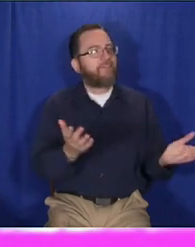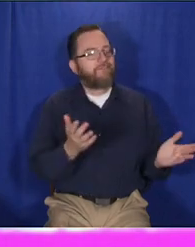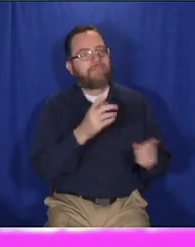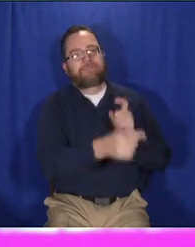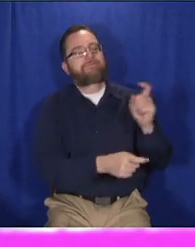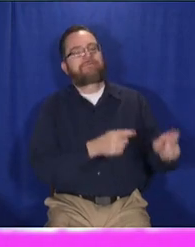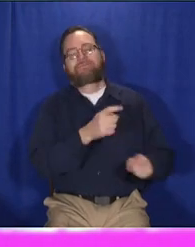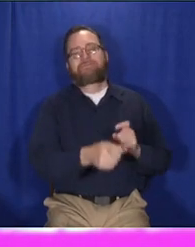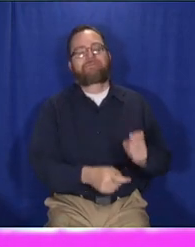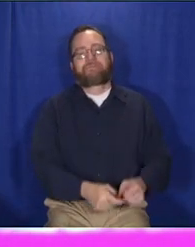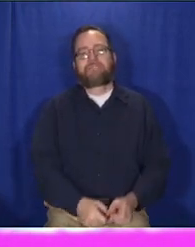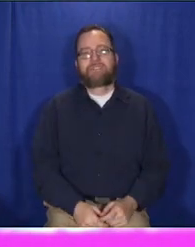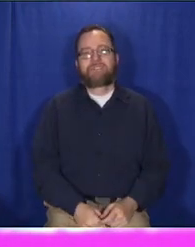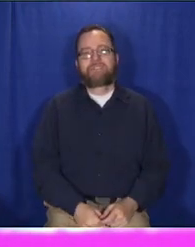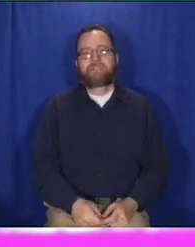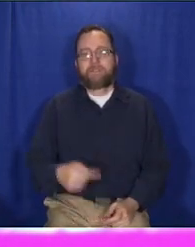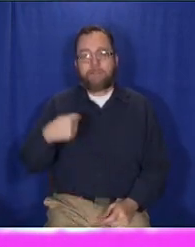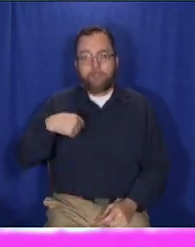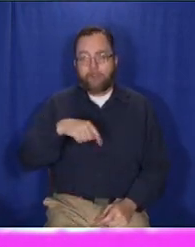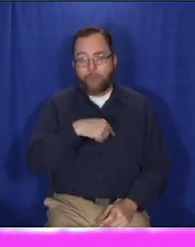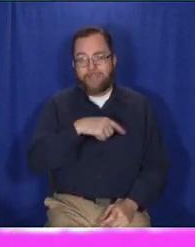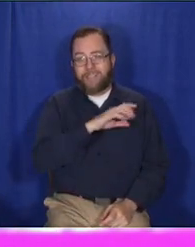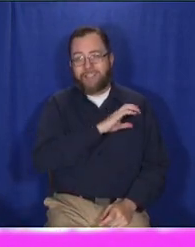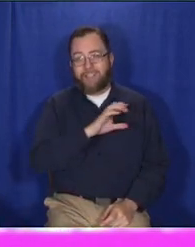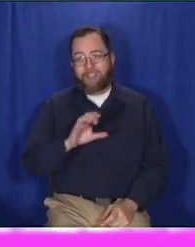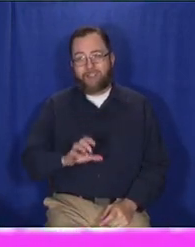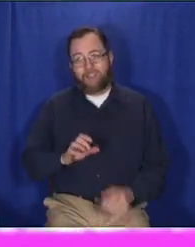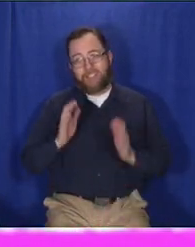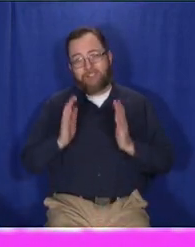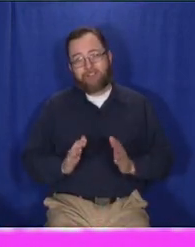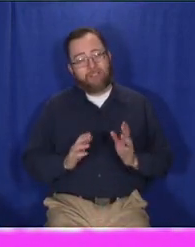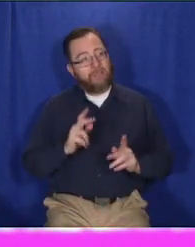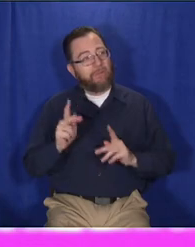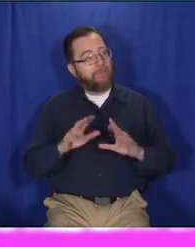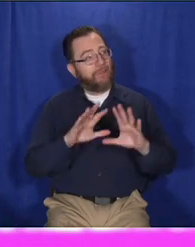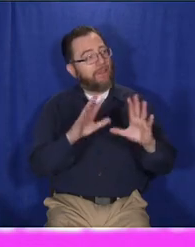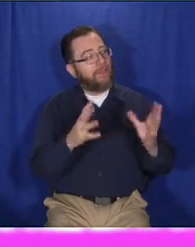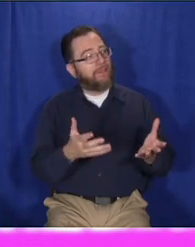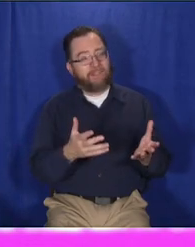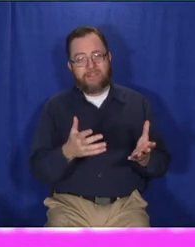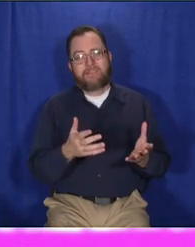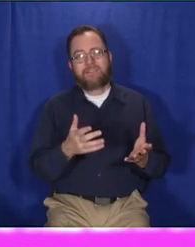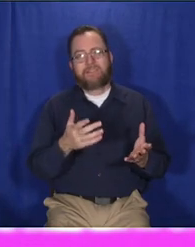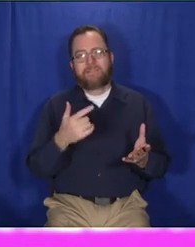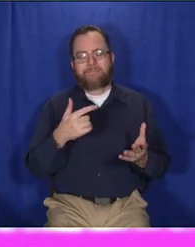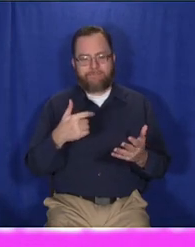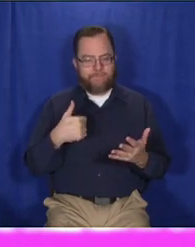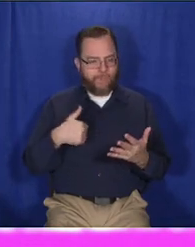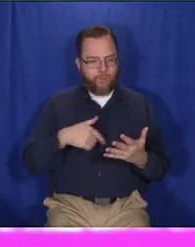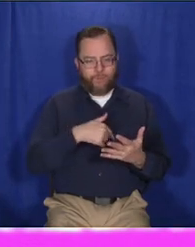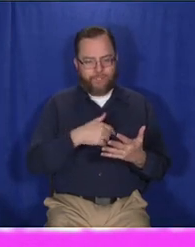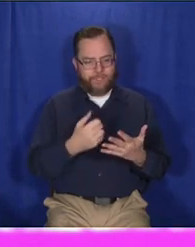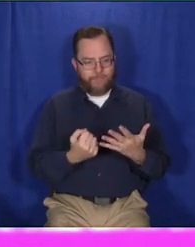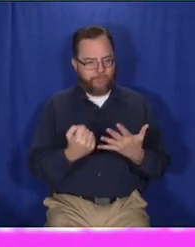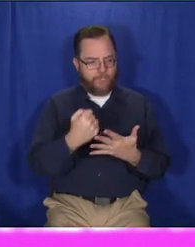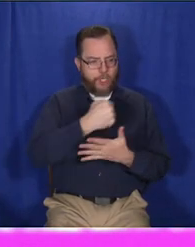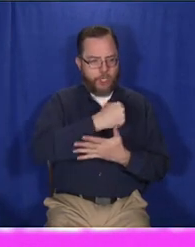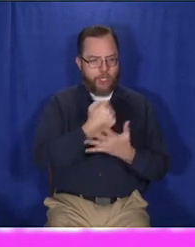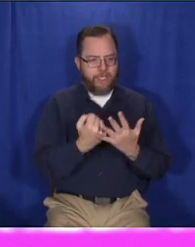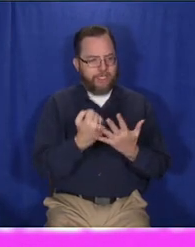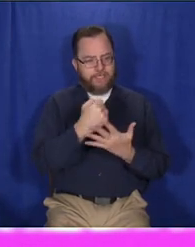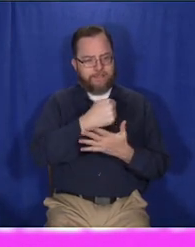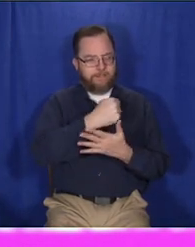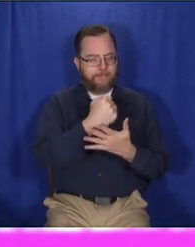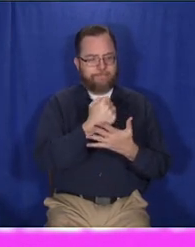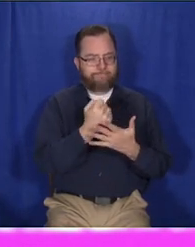Specifically as Christians, man, we want to prioritize giving for in two